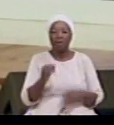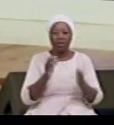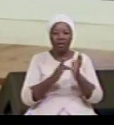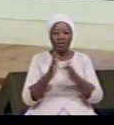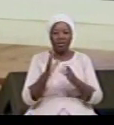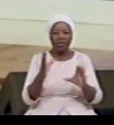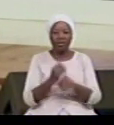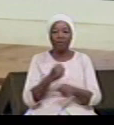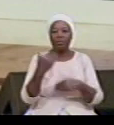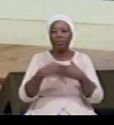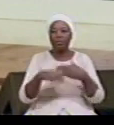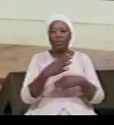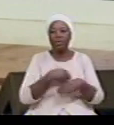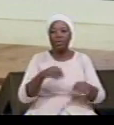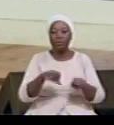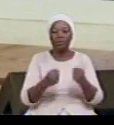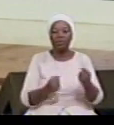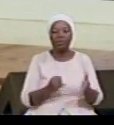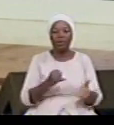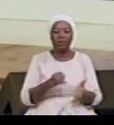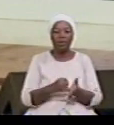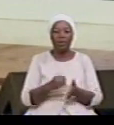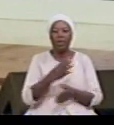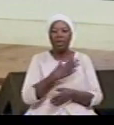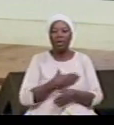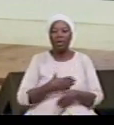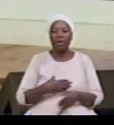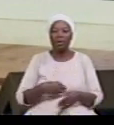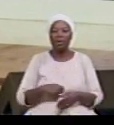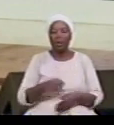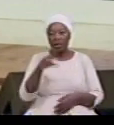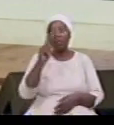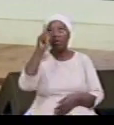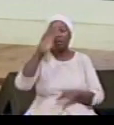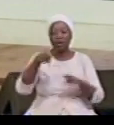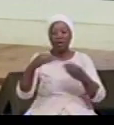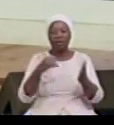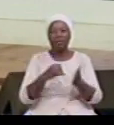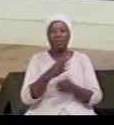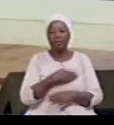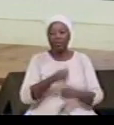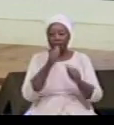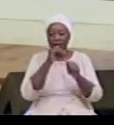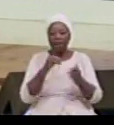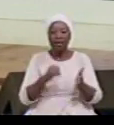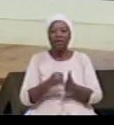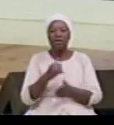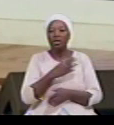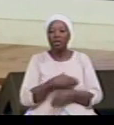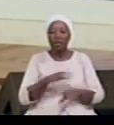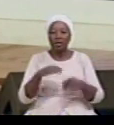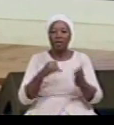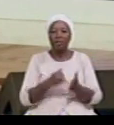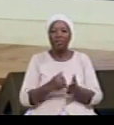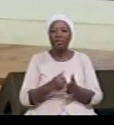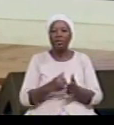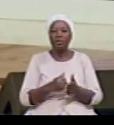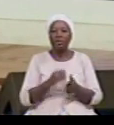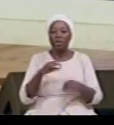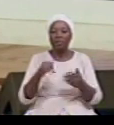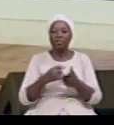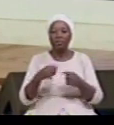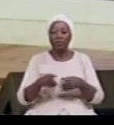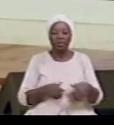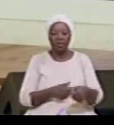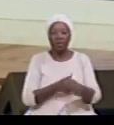break it, and gave it, blessed it, break it, and gave it to the disciples,